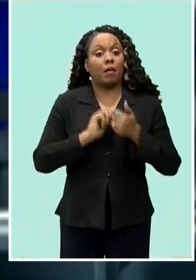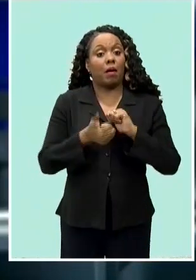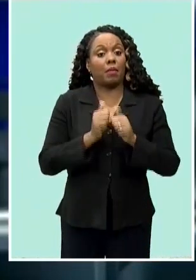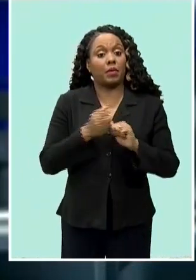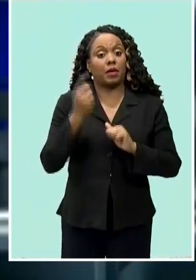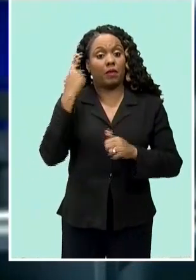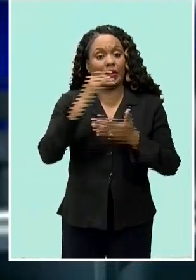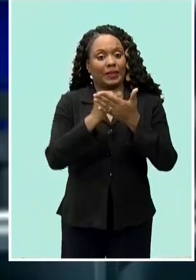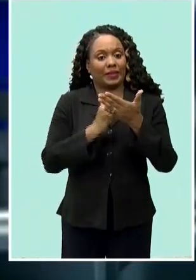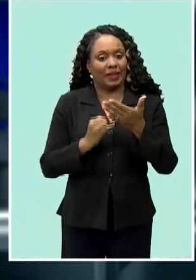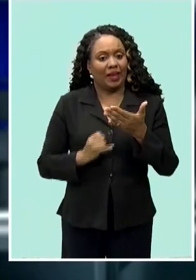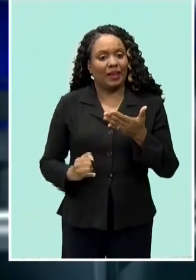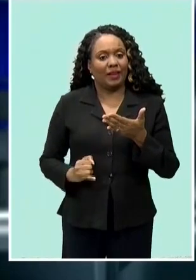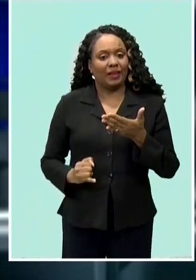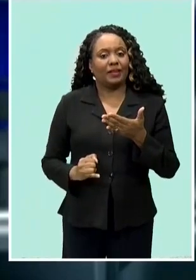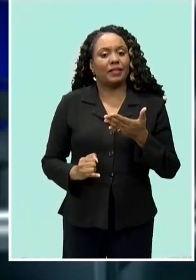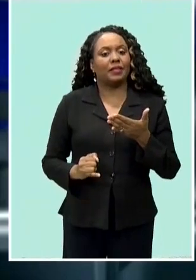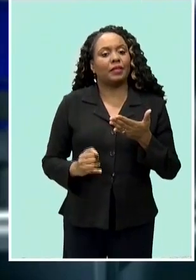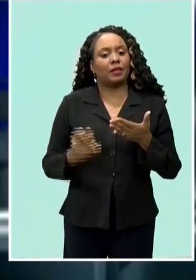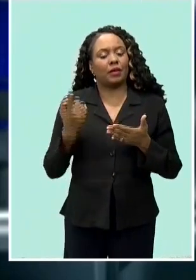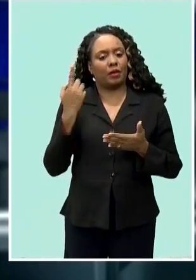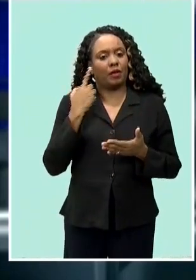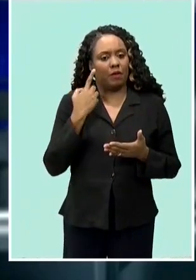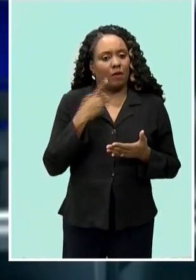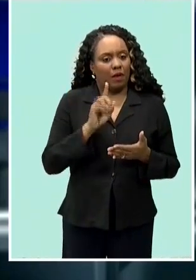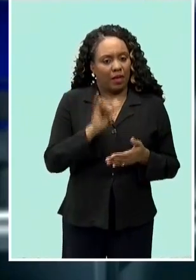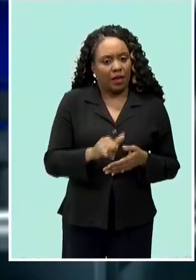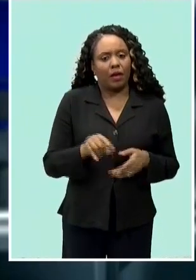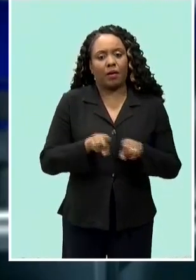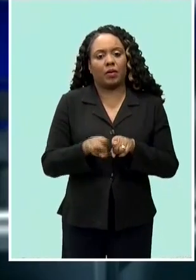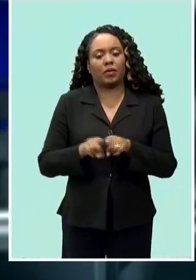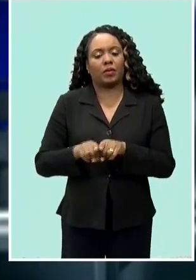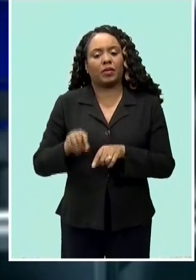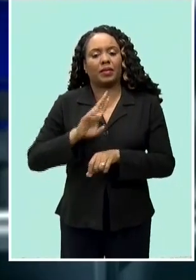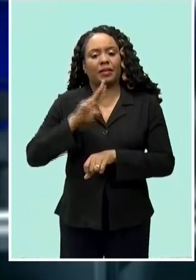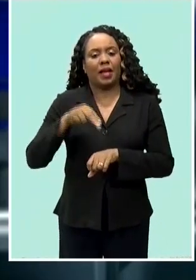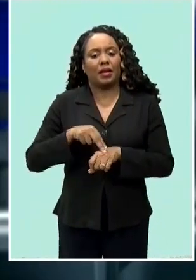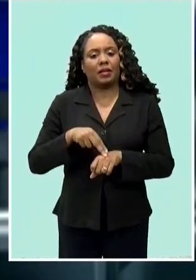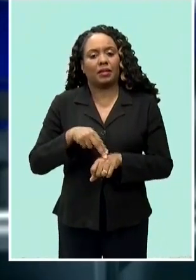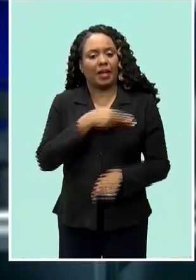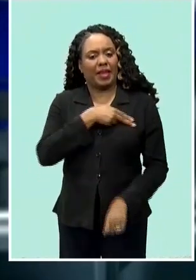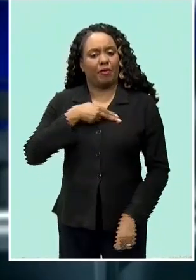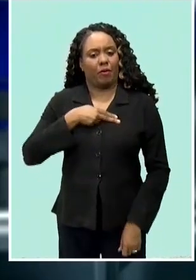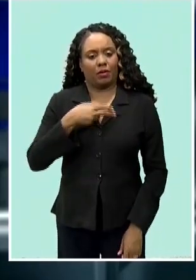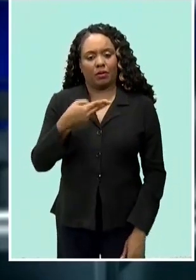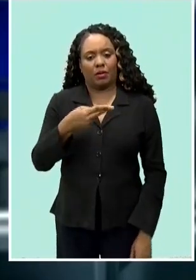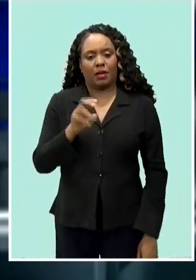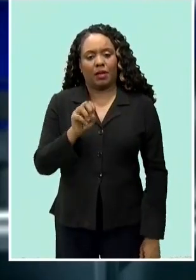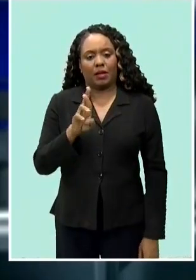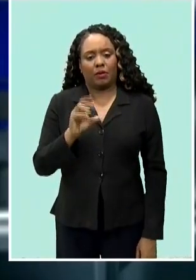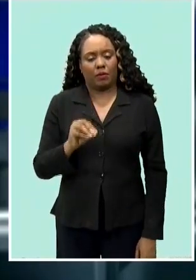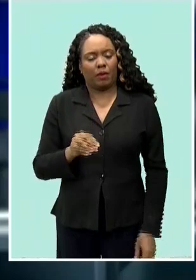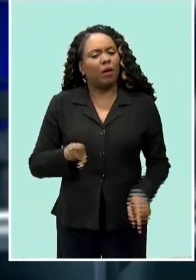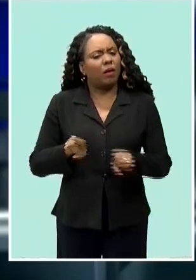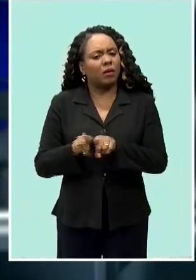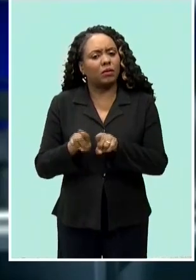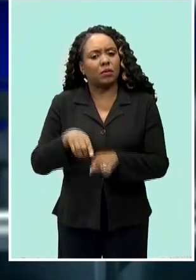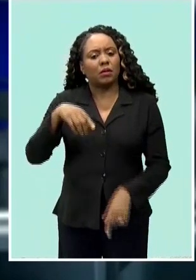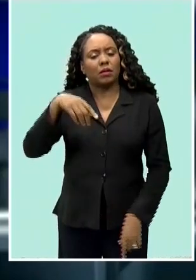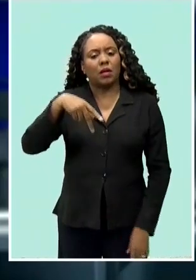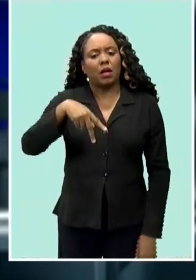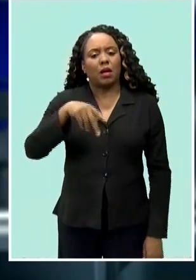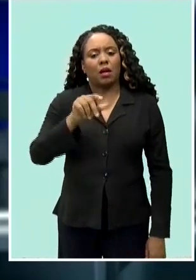Order of the Freedom of Barbados and for the National Hero of Barbados. And at the parish level, people will be recognized through the Pride of